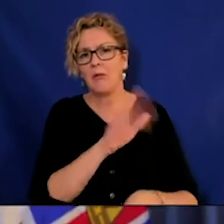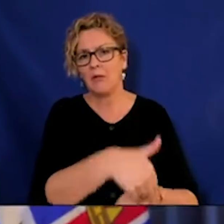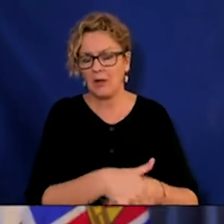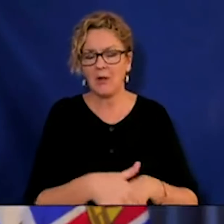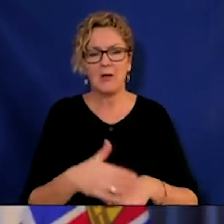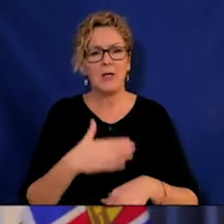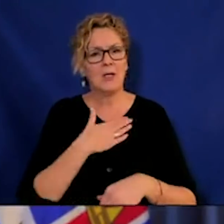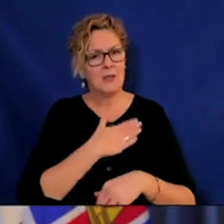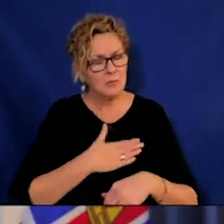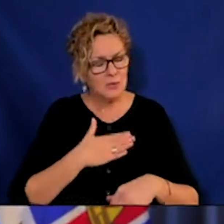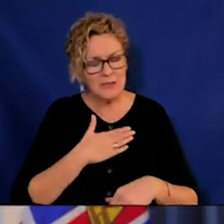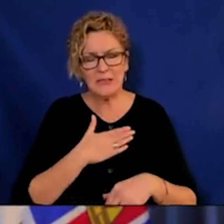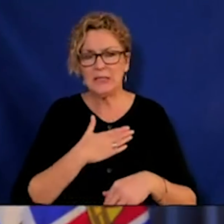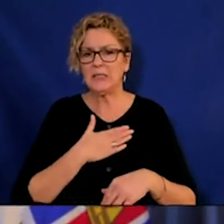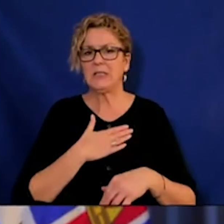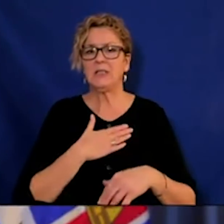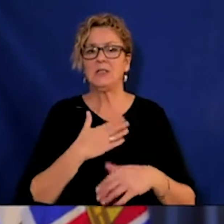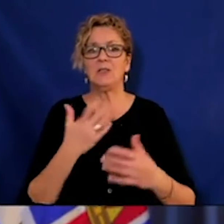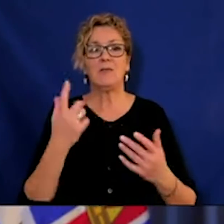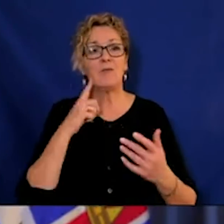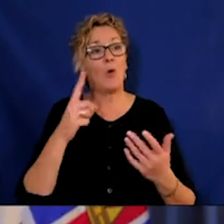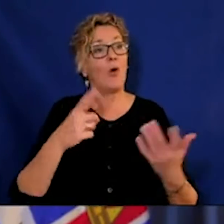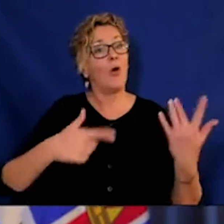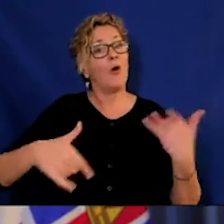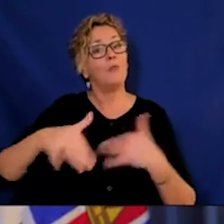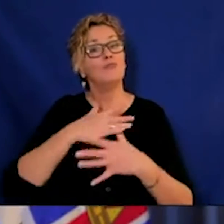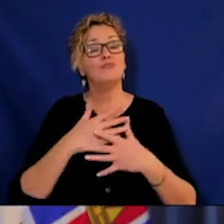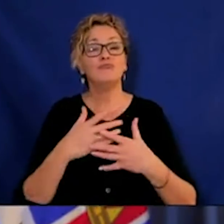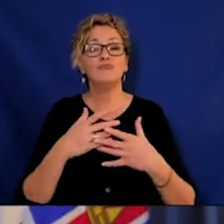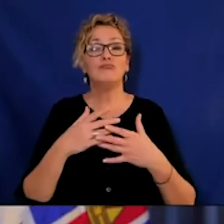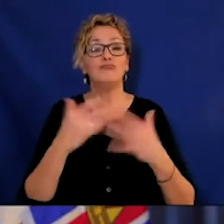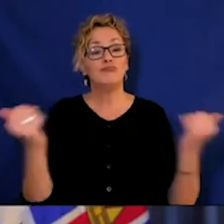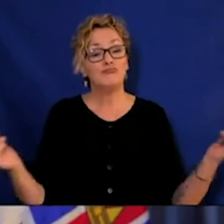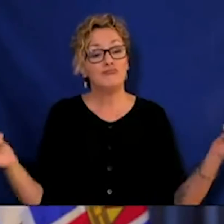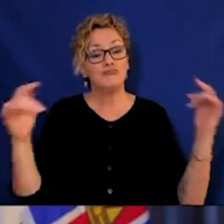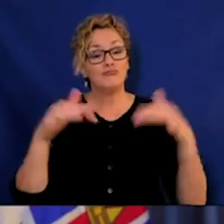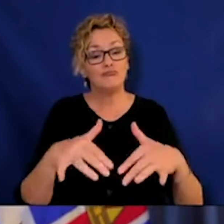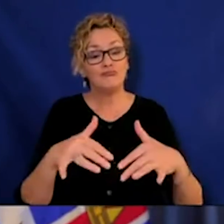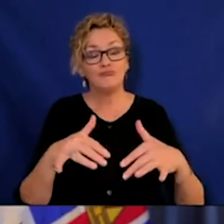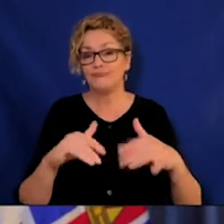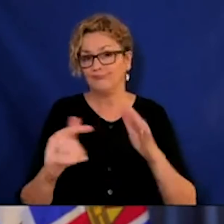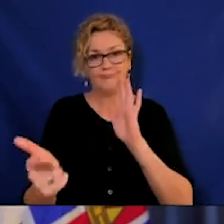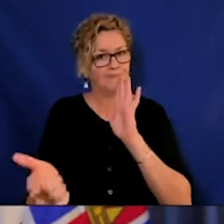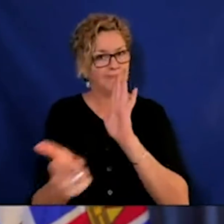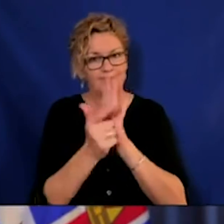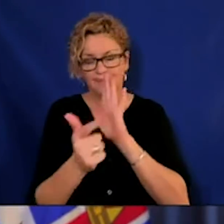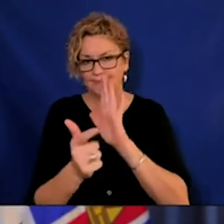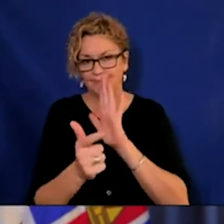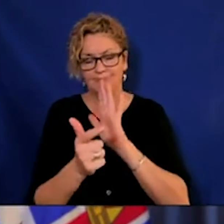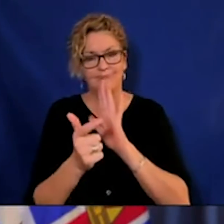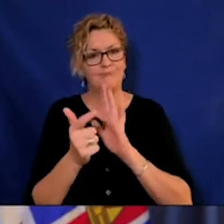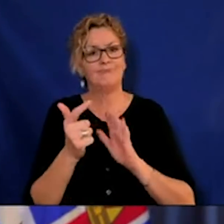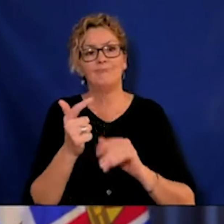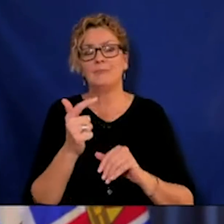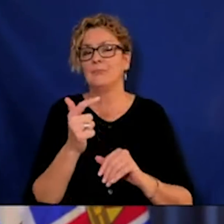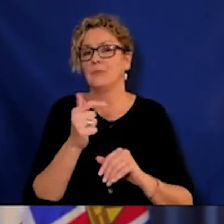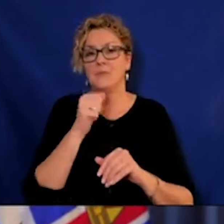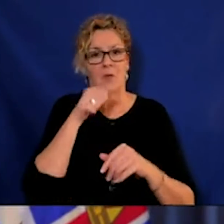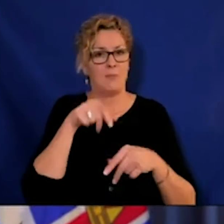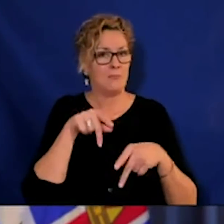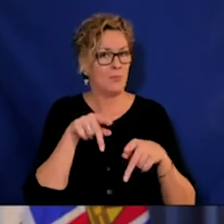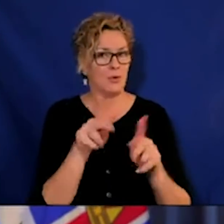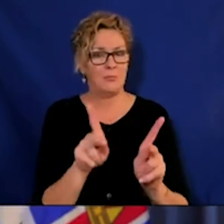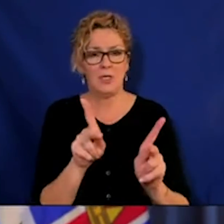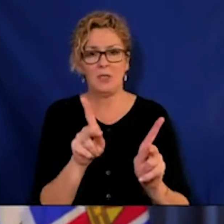immediate household at home. It means no gatherings, basically, period, outside of the homes, because these are